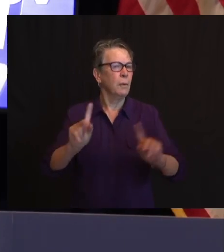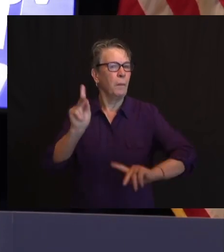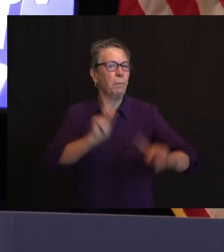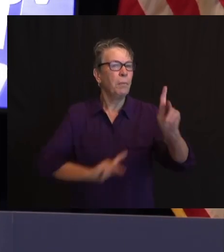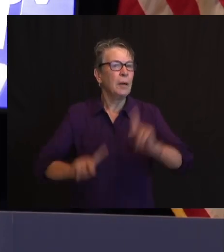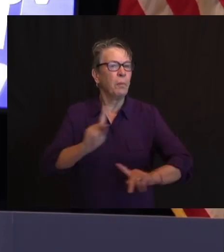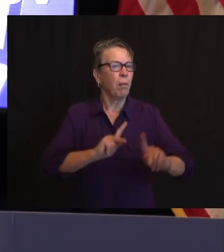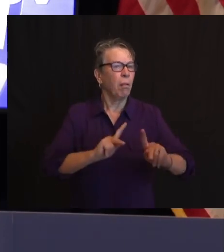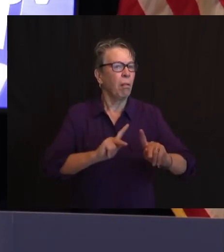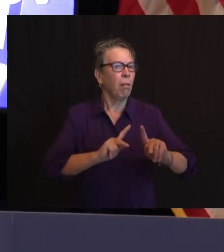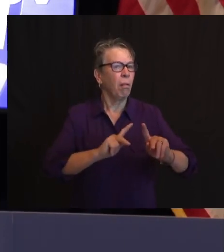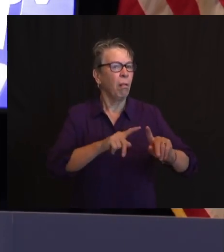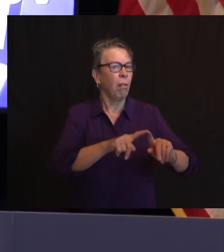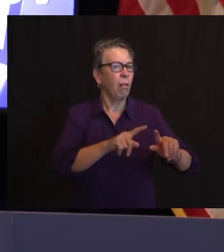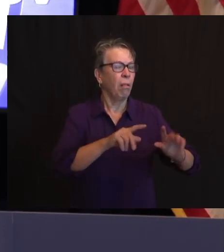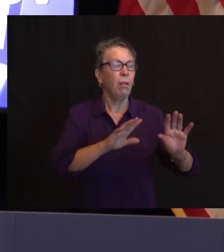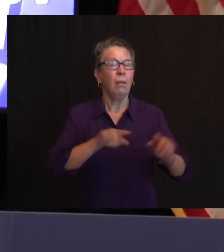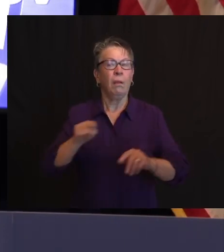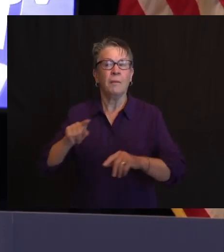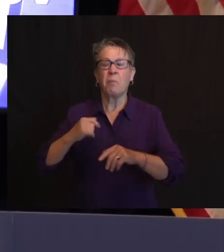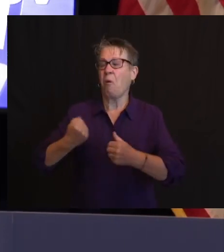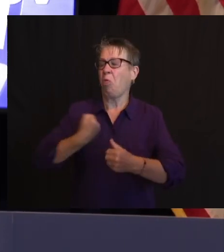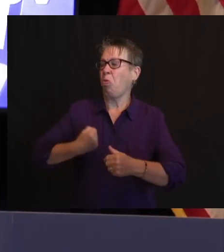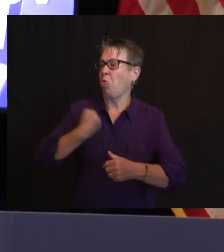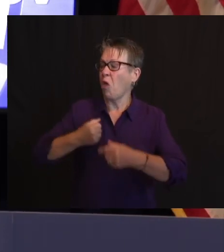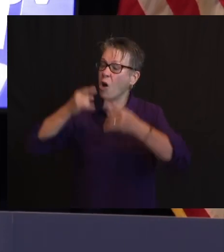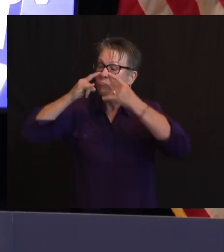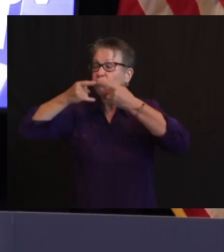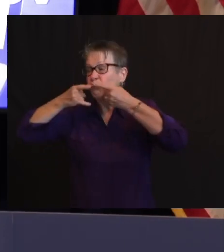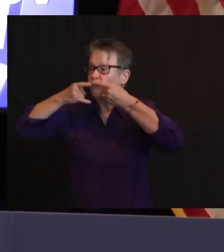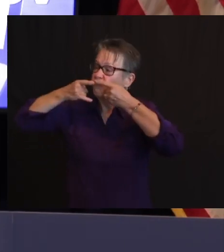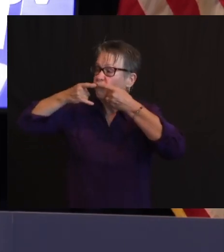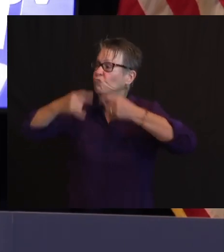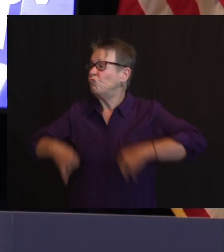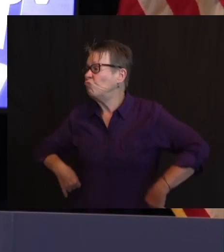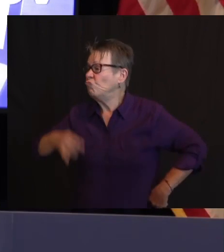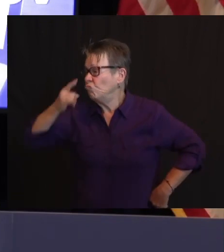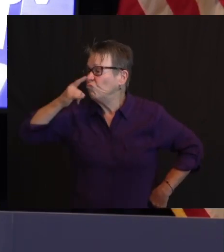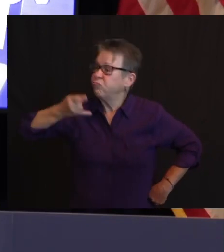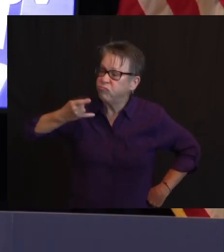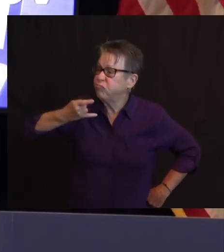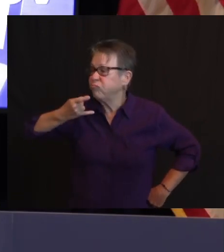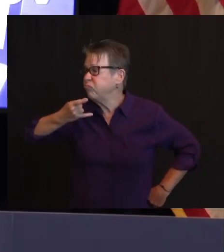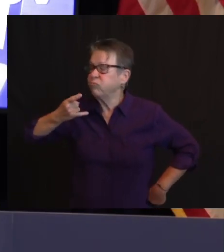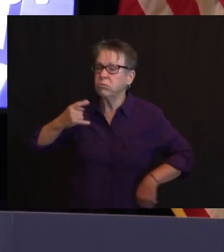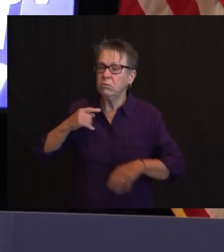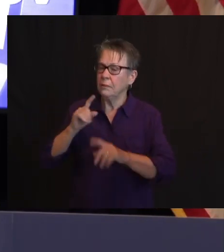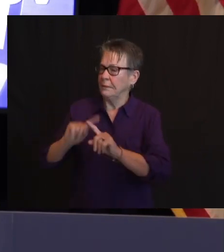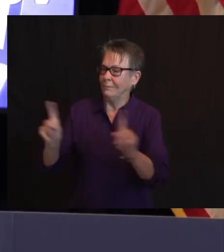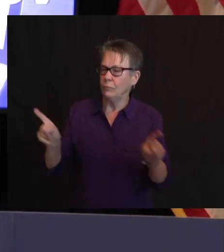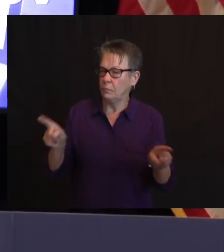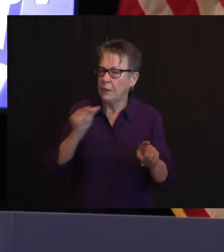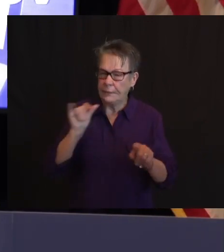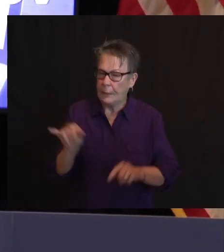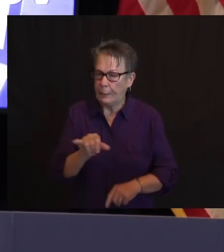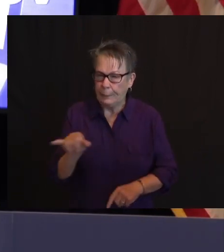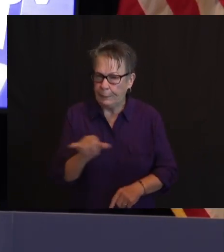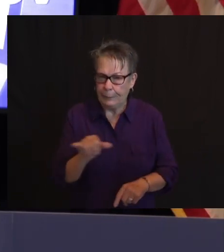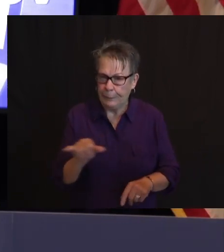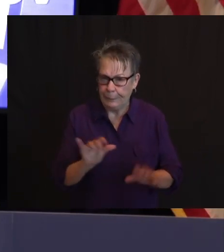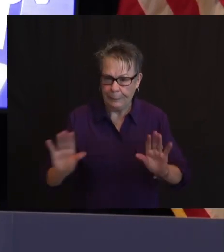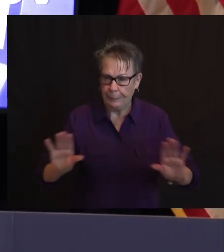well, my friend had it, he or she just got a little sick. I can do that and no problem. I think that's a different